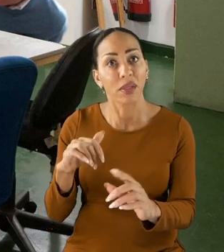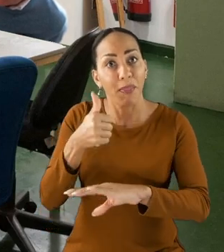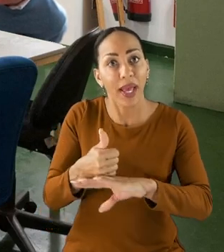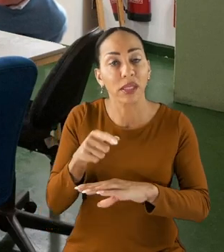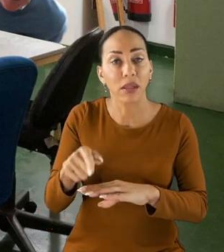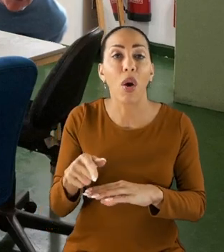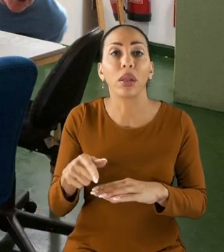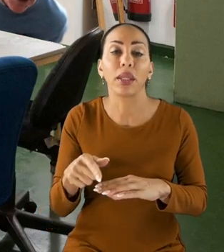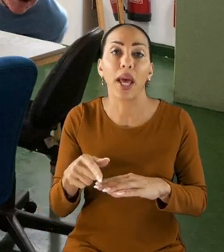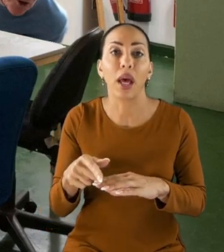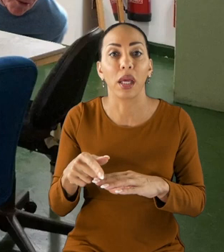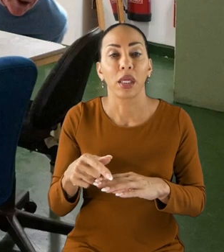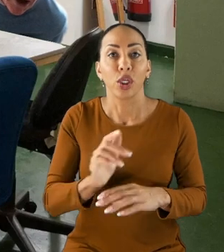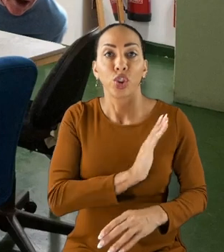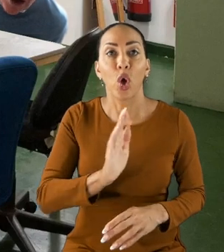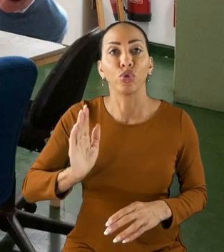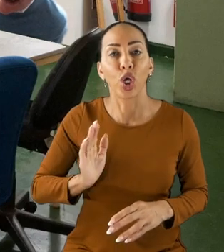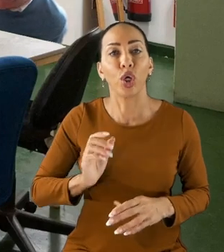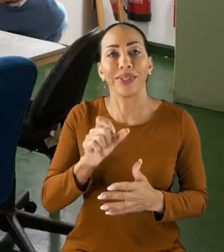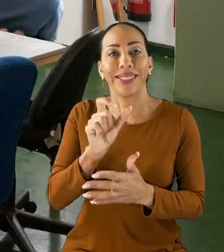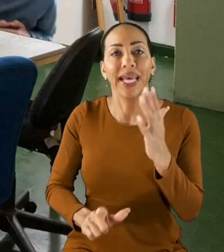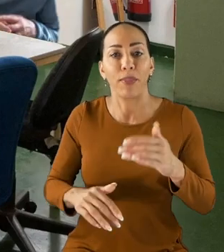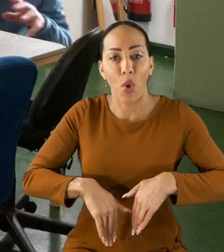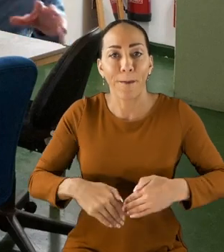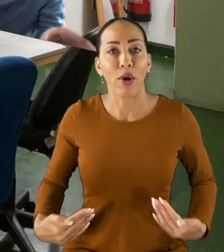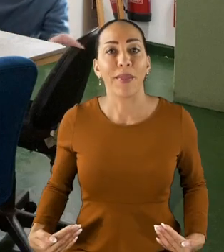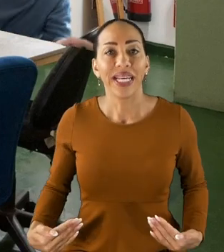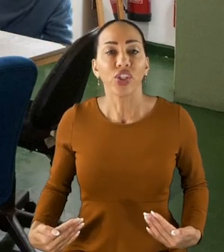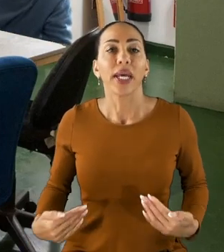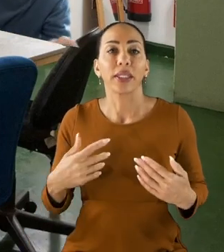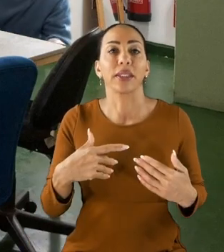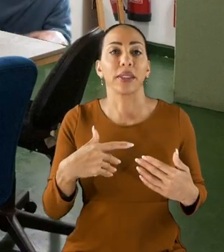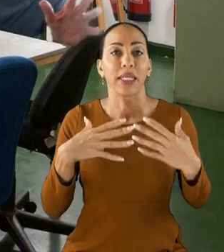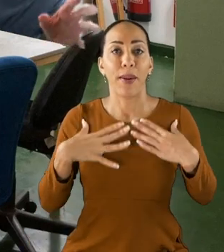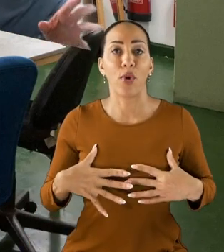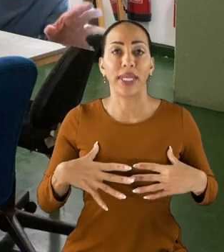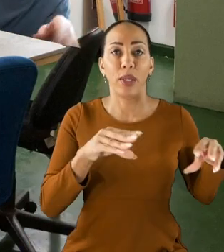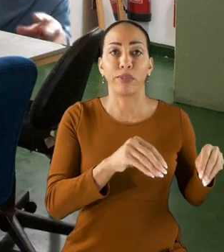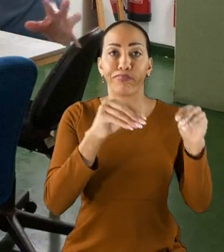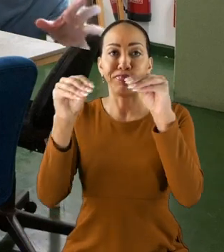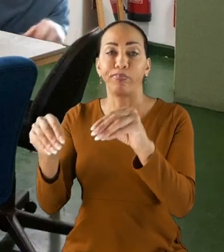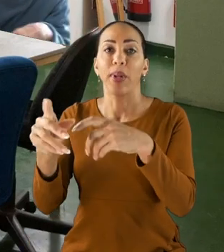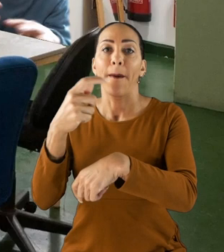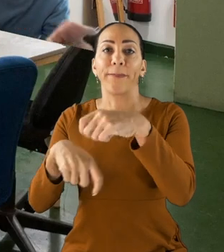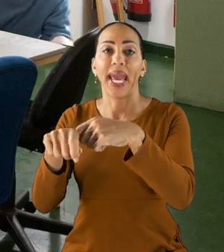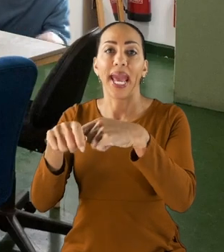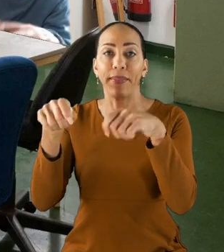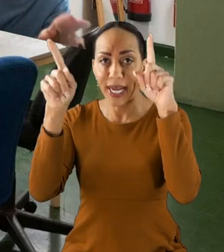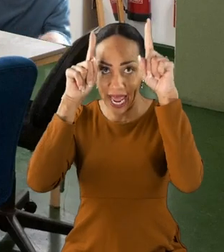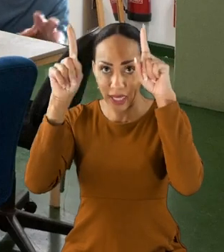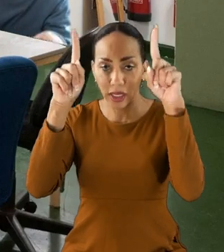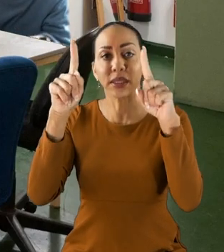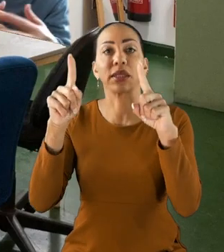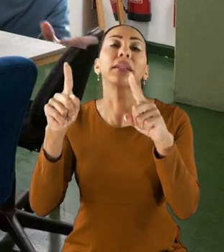who was put into another bodily form as an alien, and for 3 or 4 times his size on